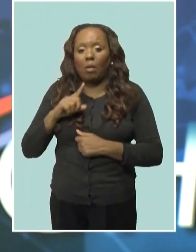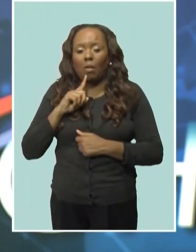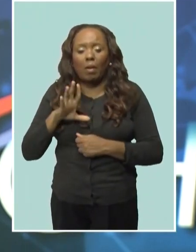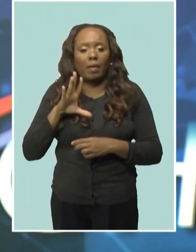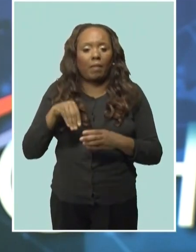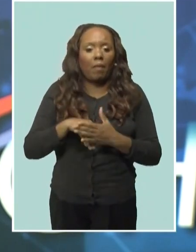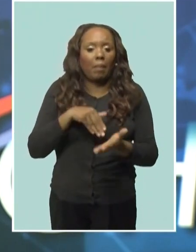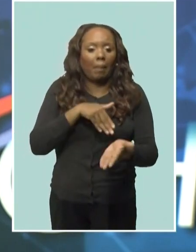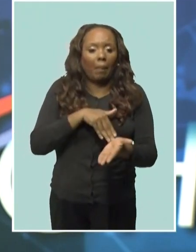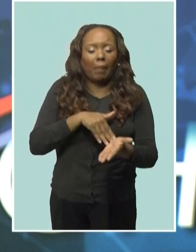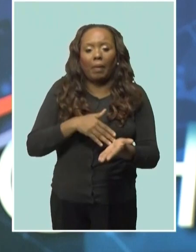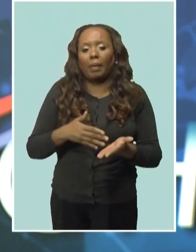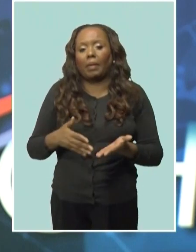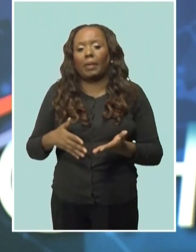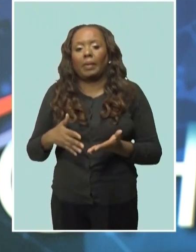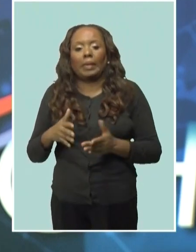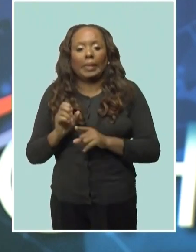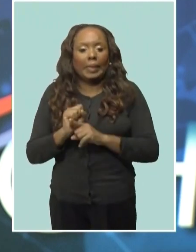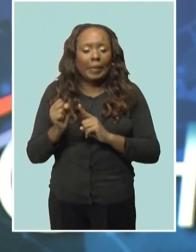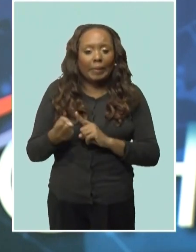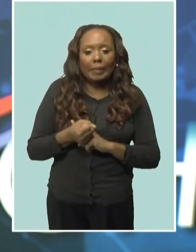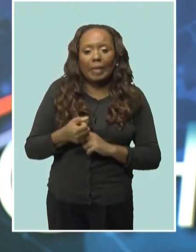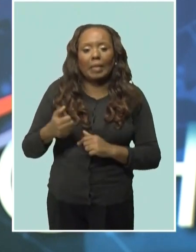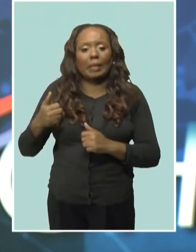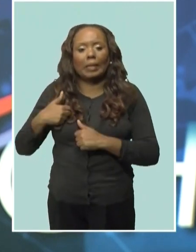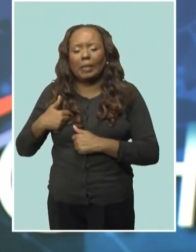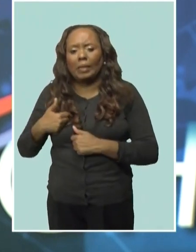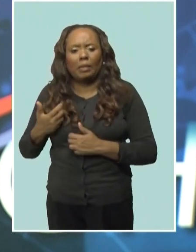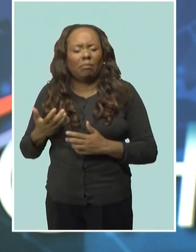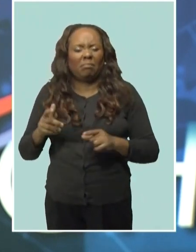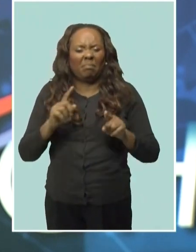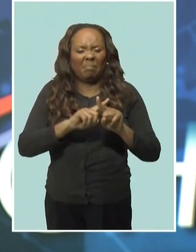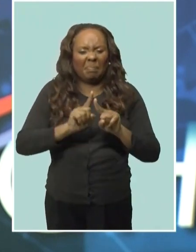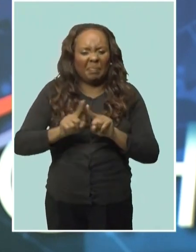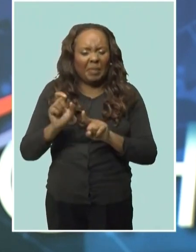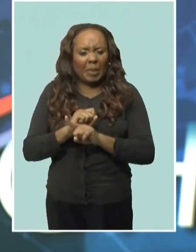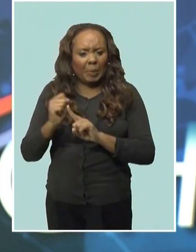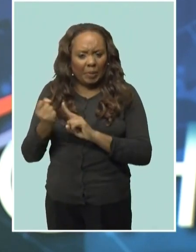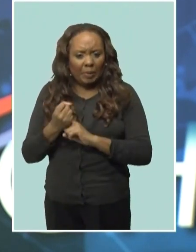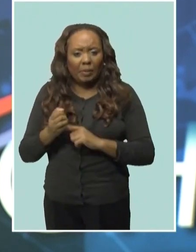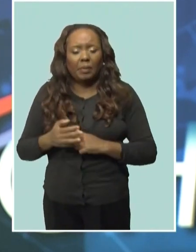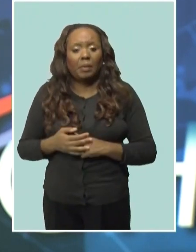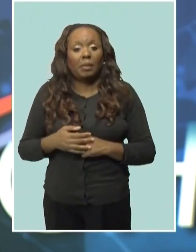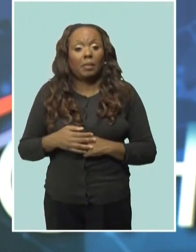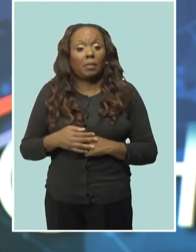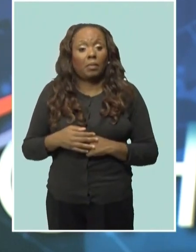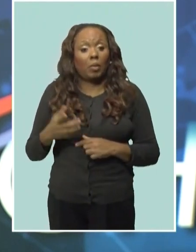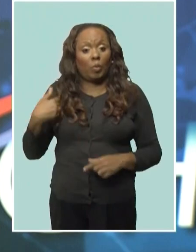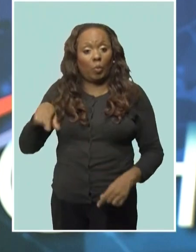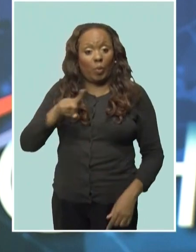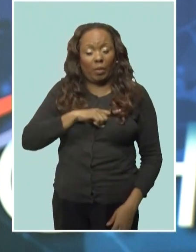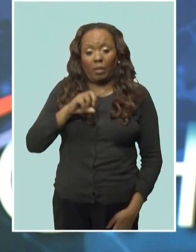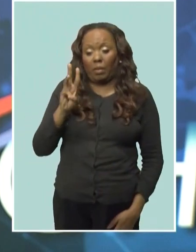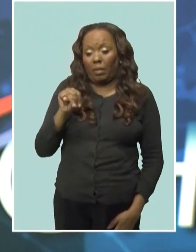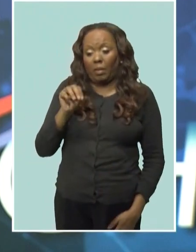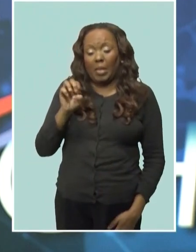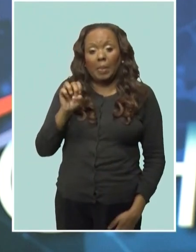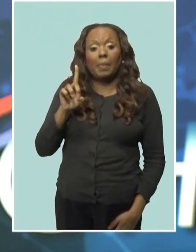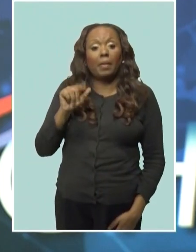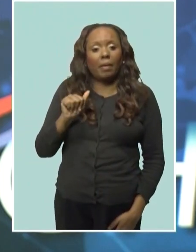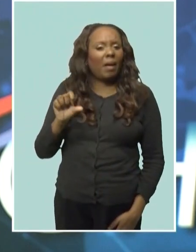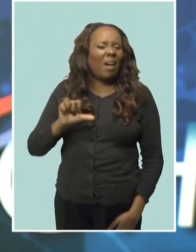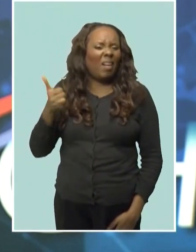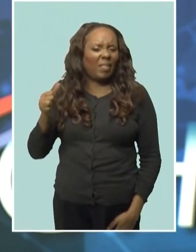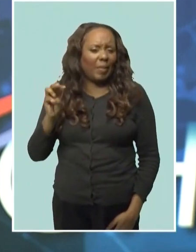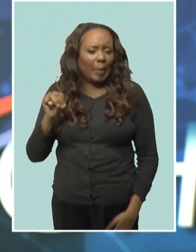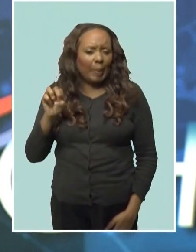exercises, medical simulations, and military operations on urban terrain. And members of the media had a first-hand experience of the